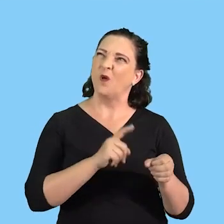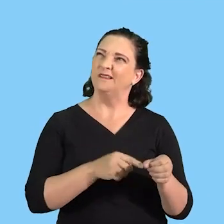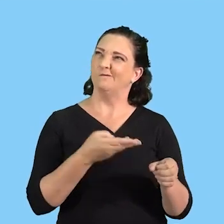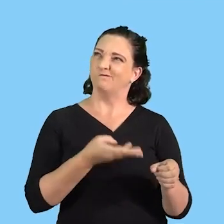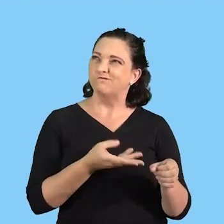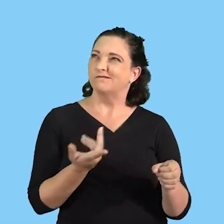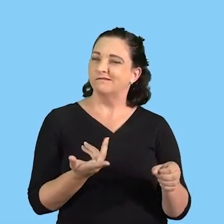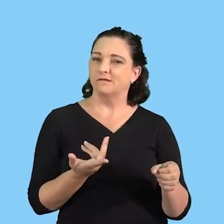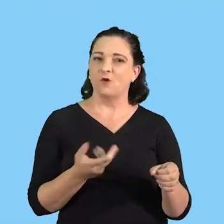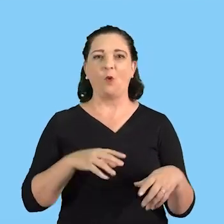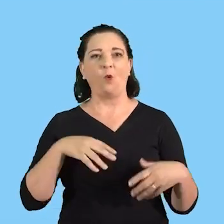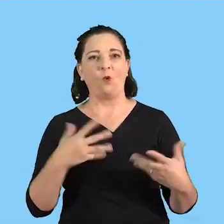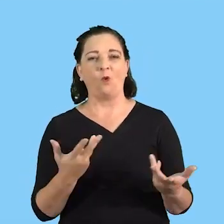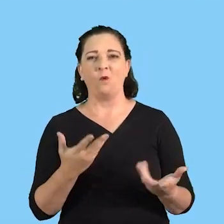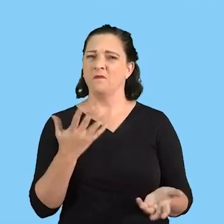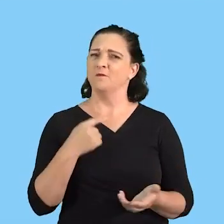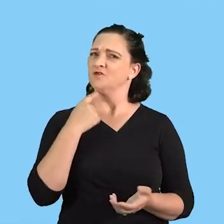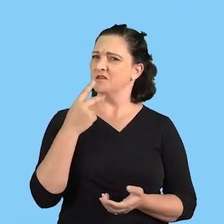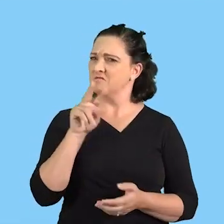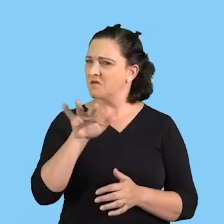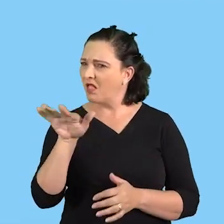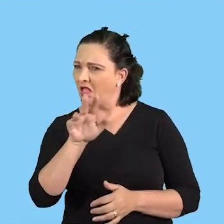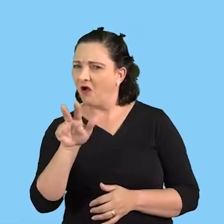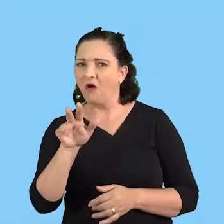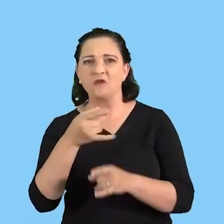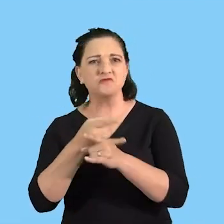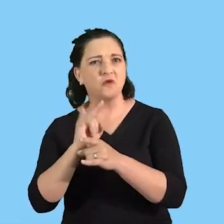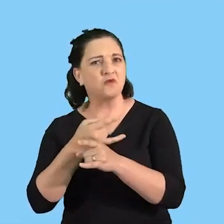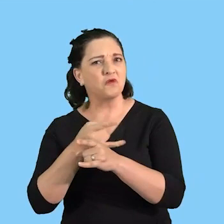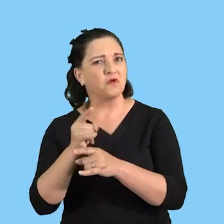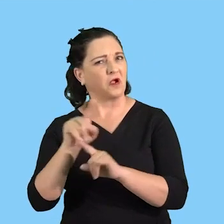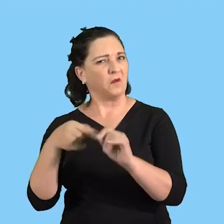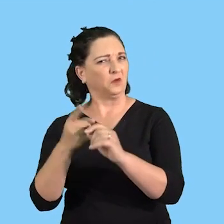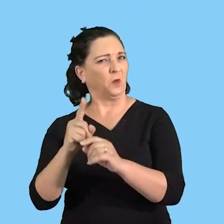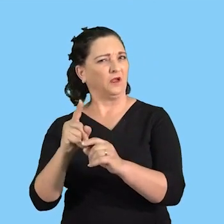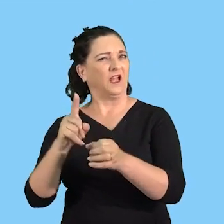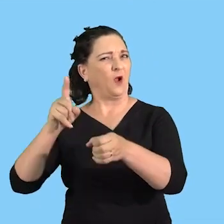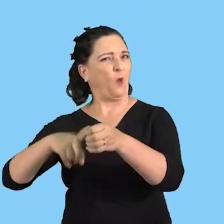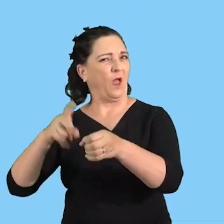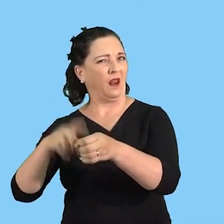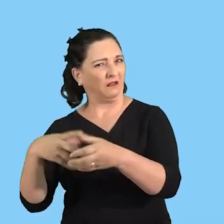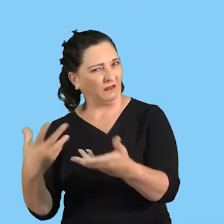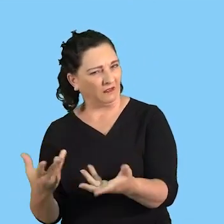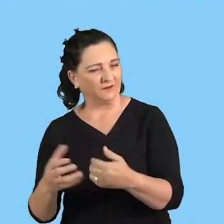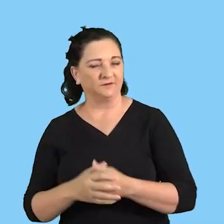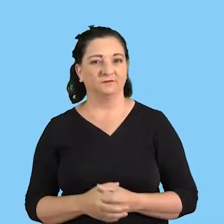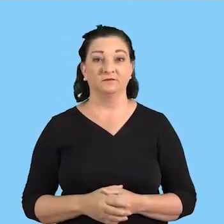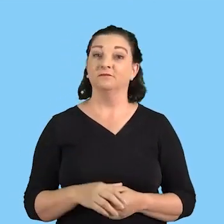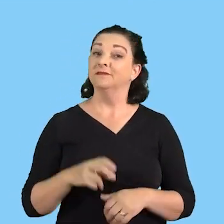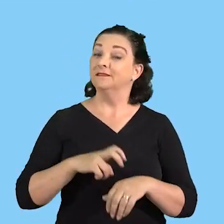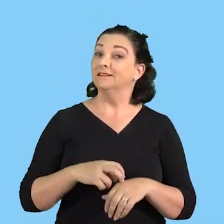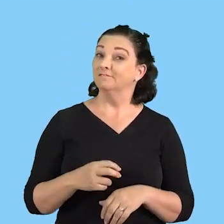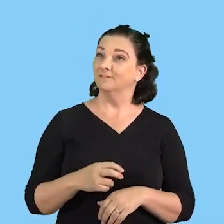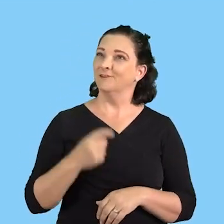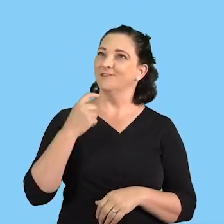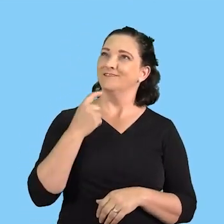maybe you might have walked around hearing people talking about how their things are of quality. Now, you then need to